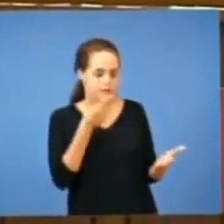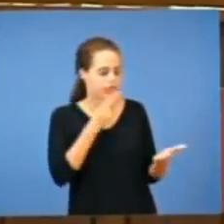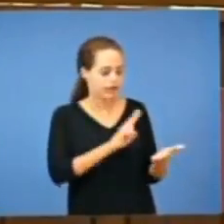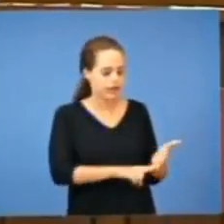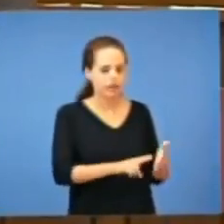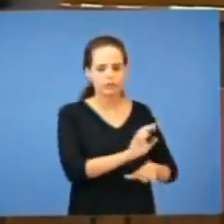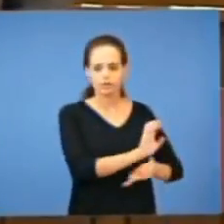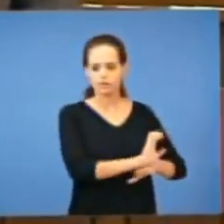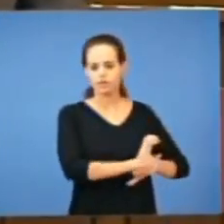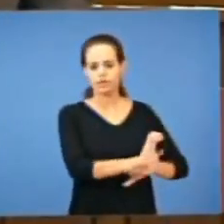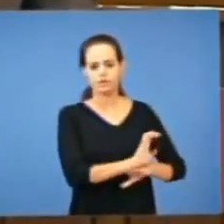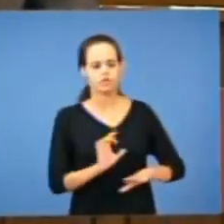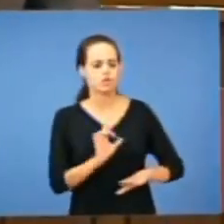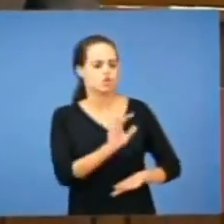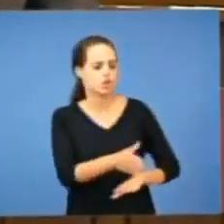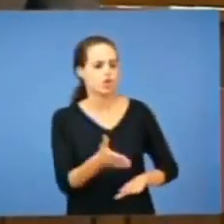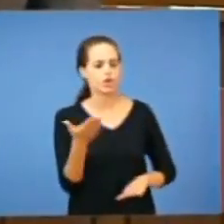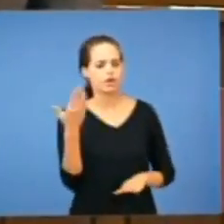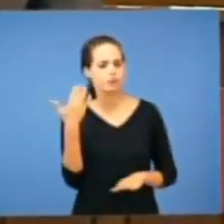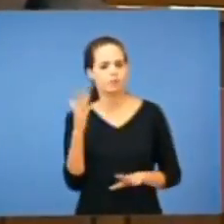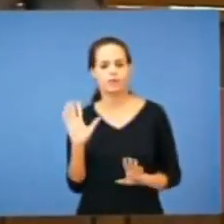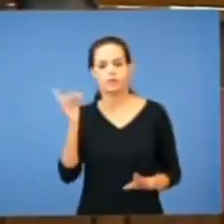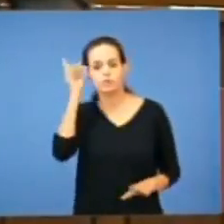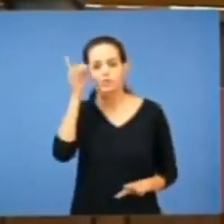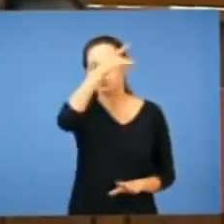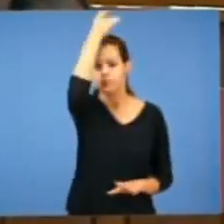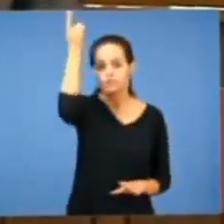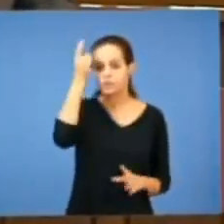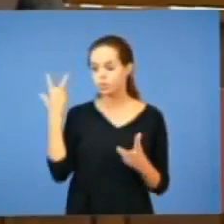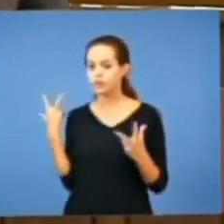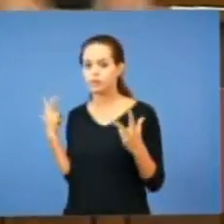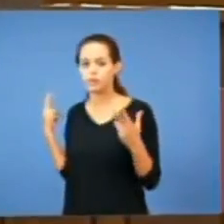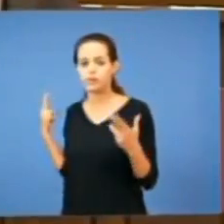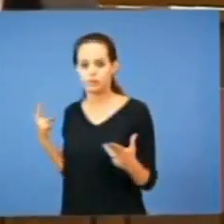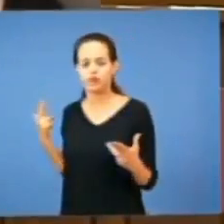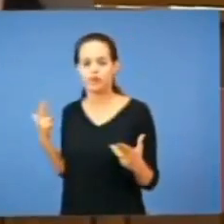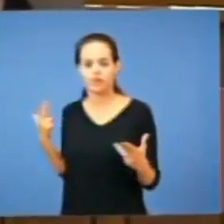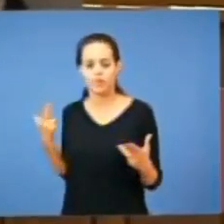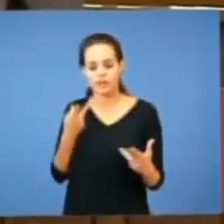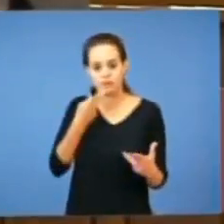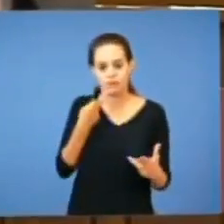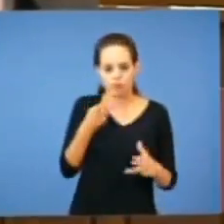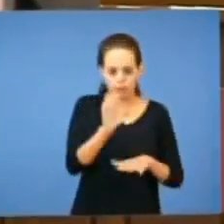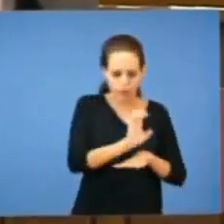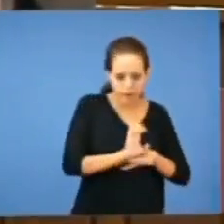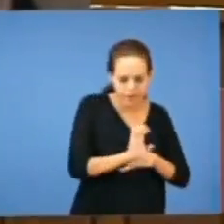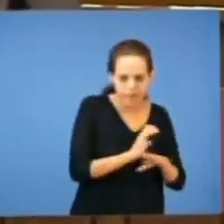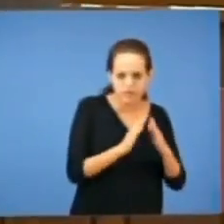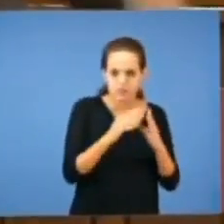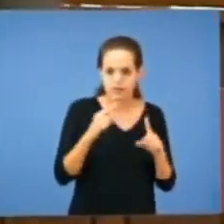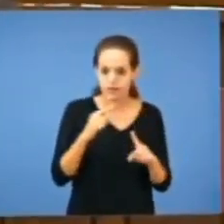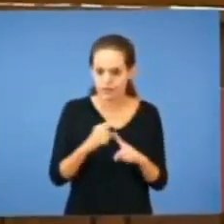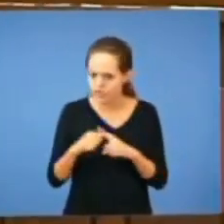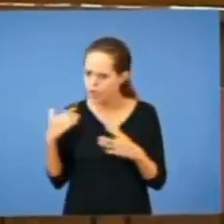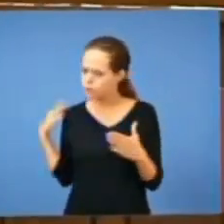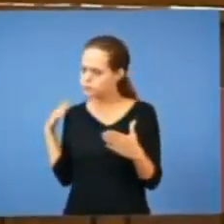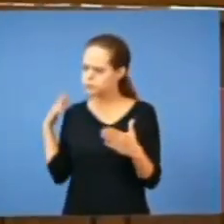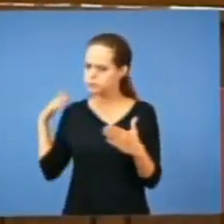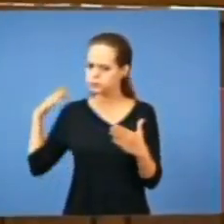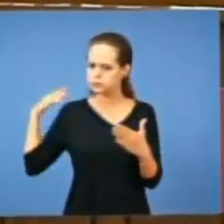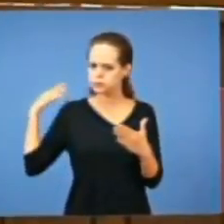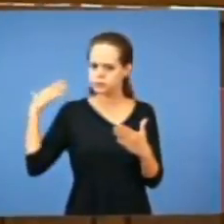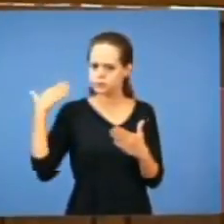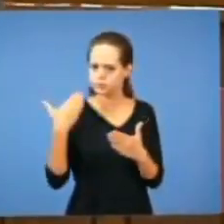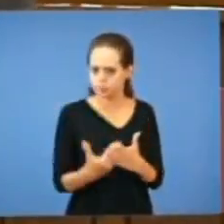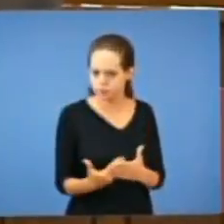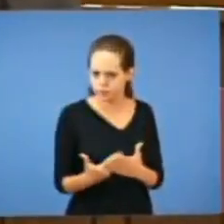think that Church of Ephesus was for that time. The Holy Spirit is the same. That said, for that time is speaking to the church